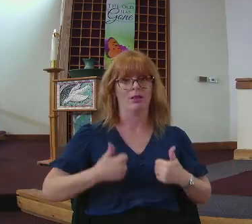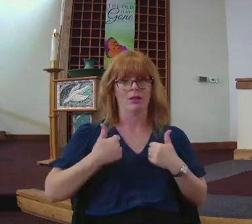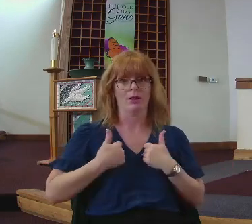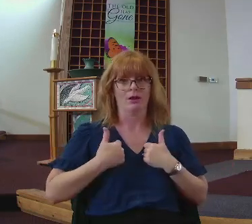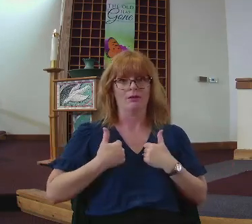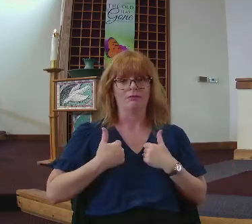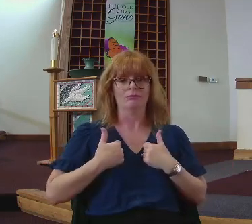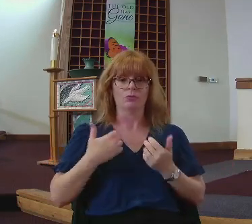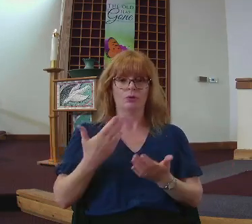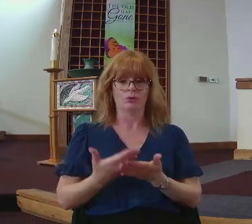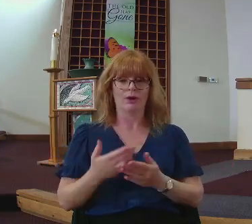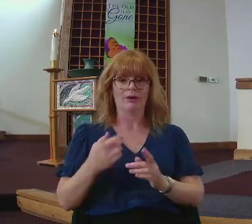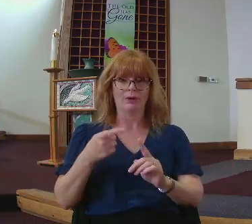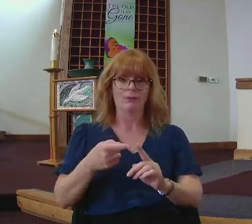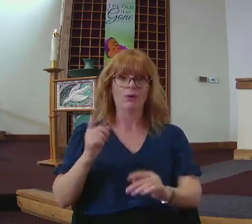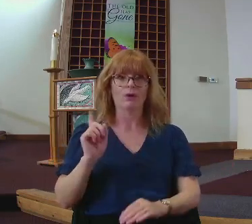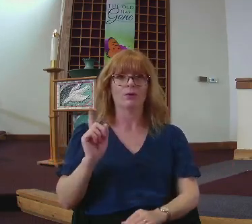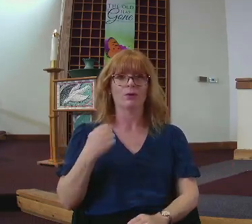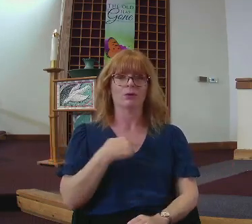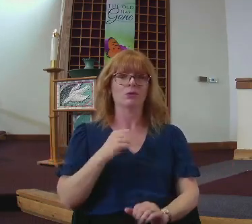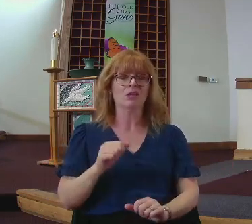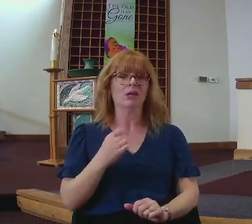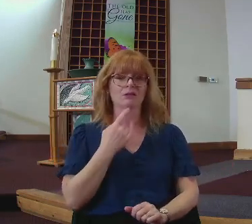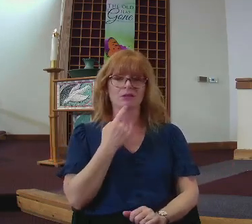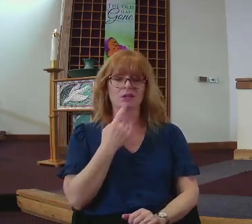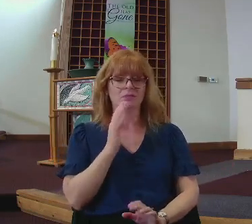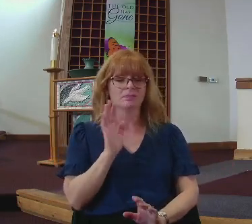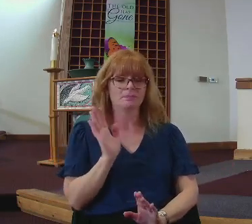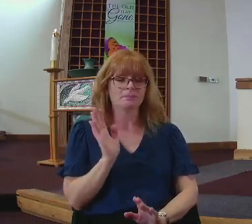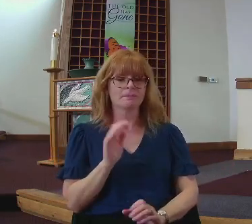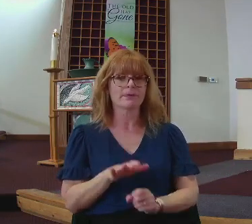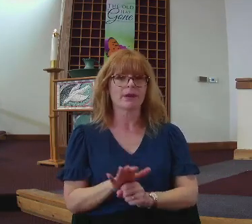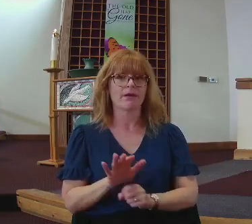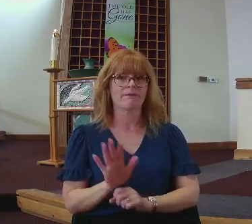we can say, it's enough.